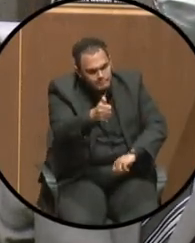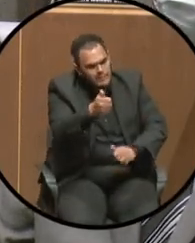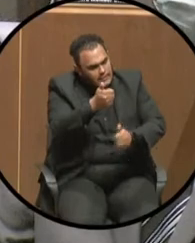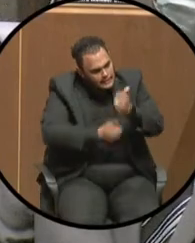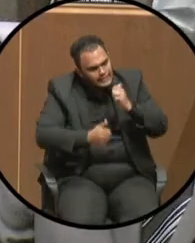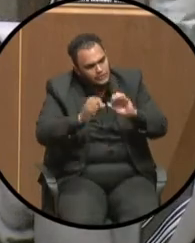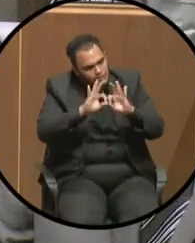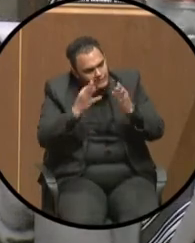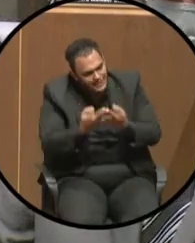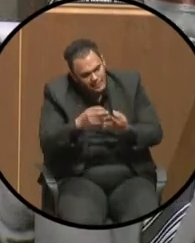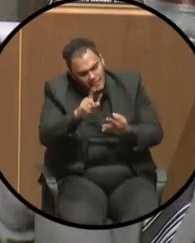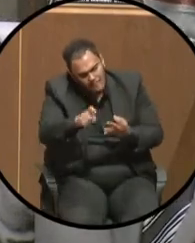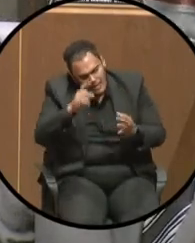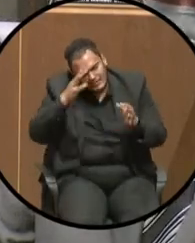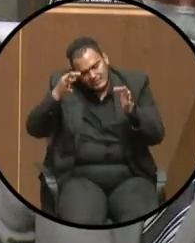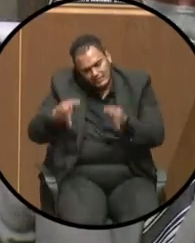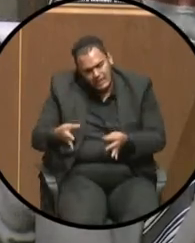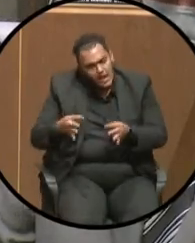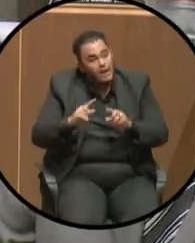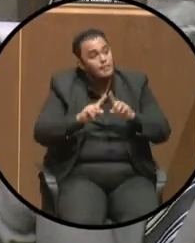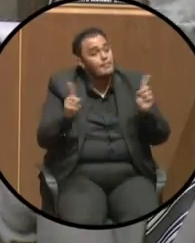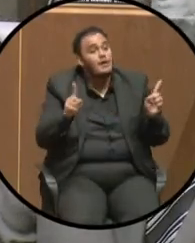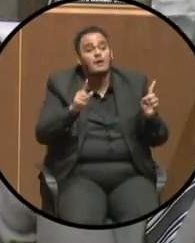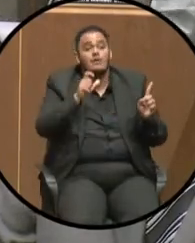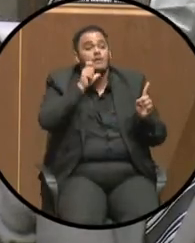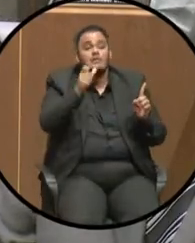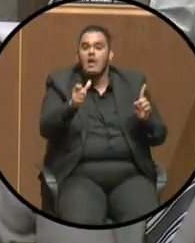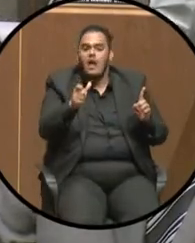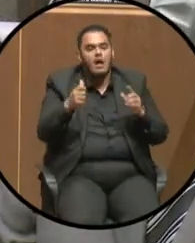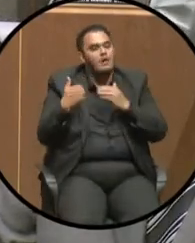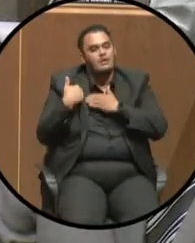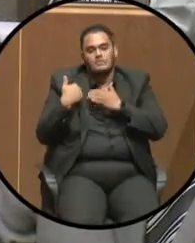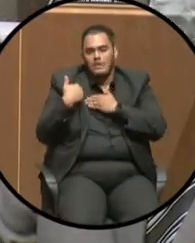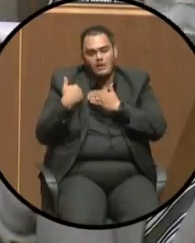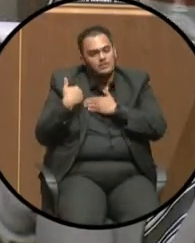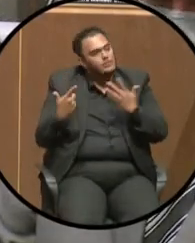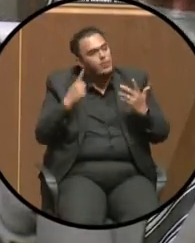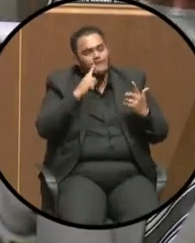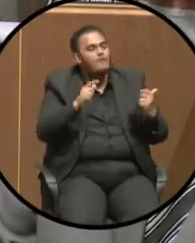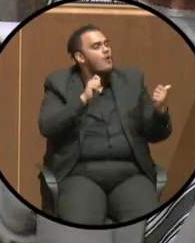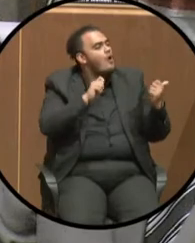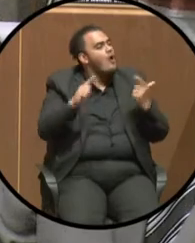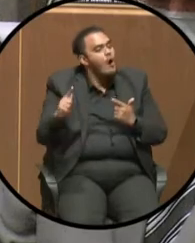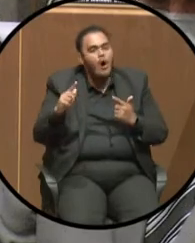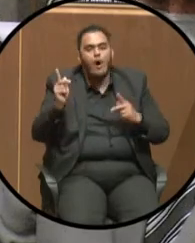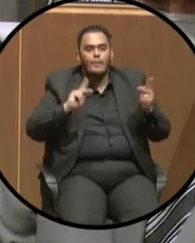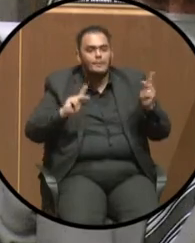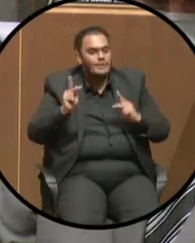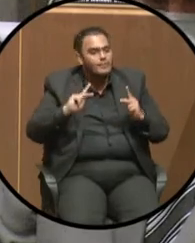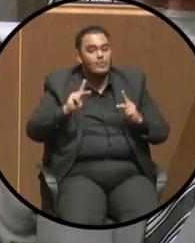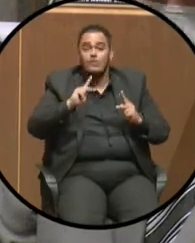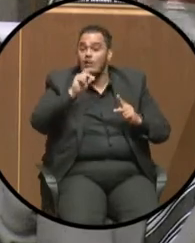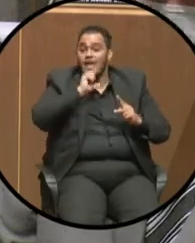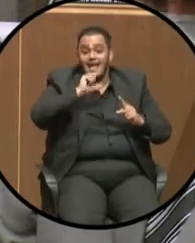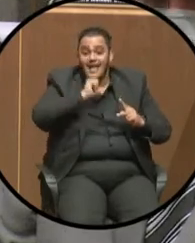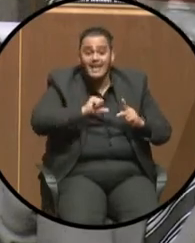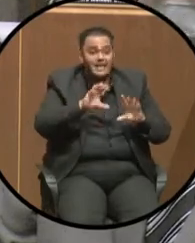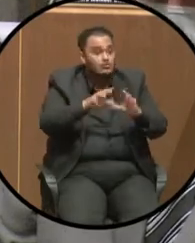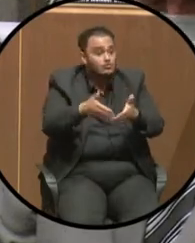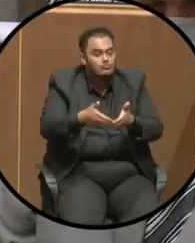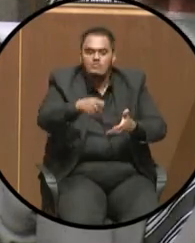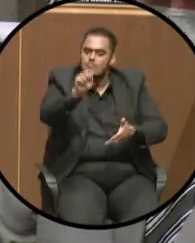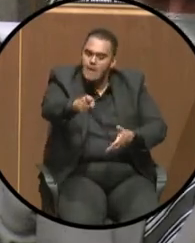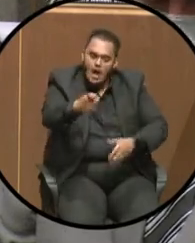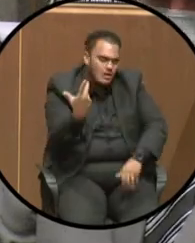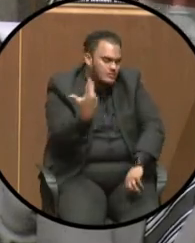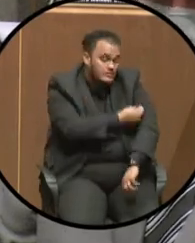but I feel that it would be irresponsible for the mask mandate to be dropped prior to the vaccine being available to all age groups.